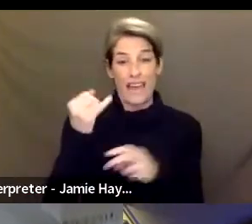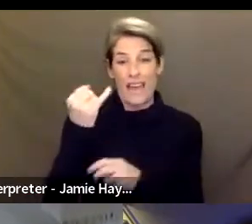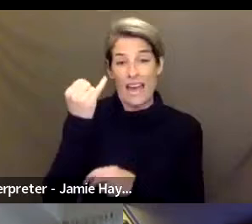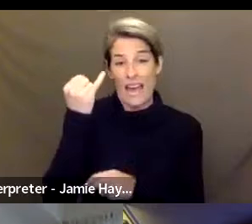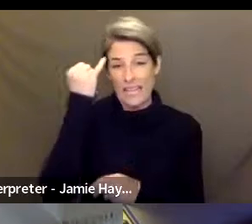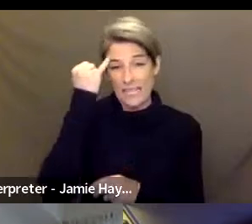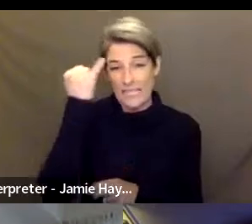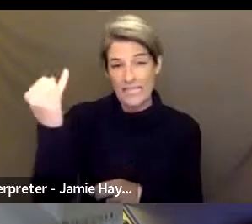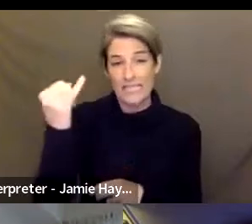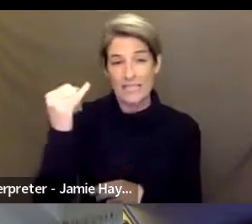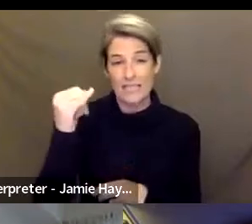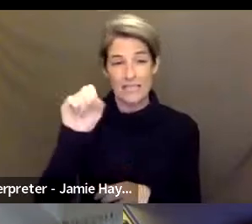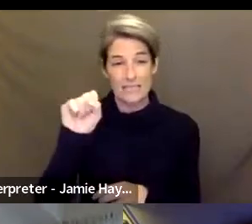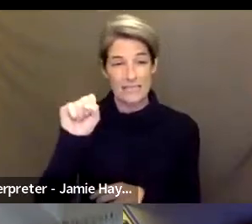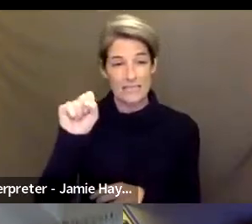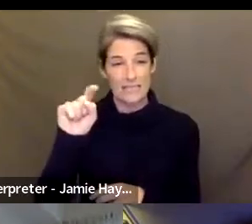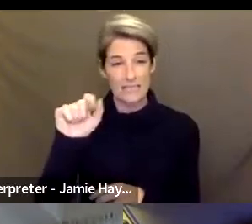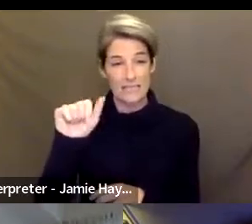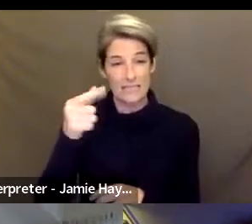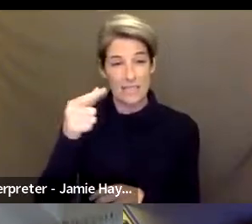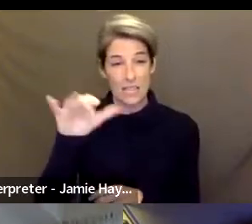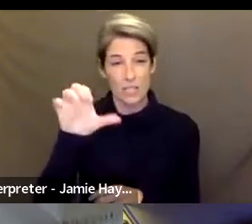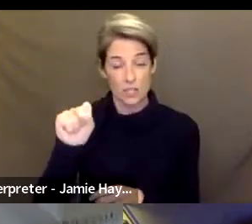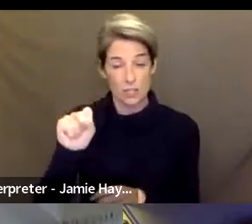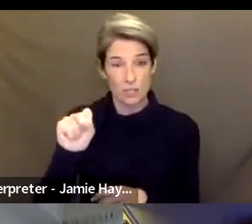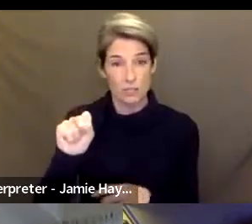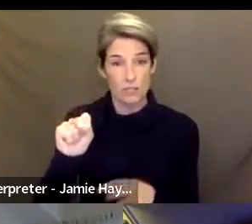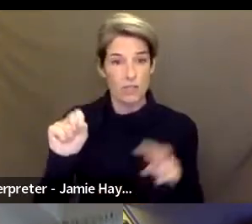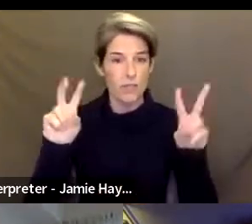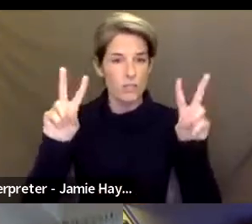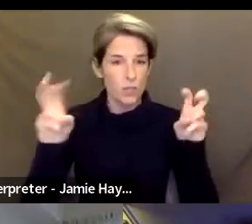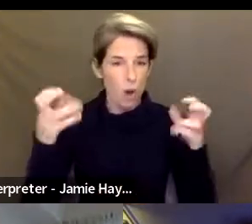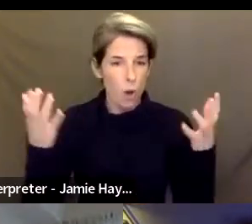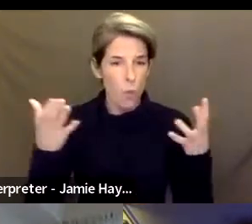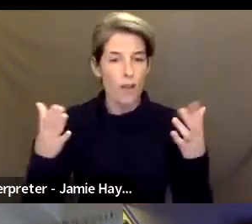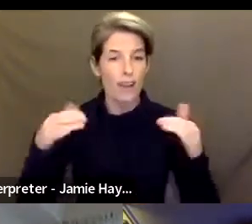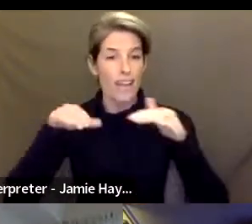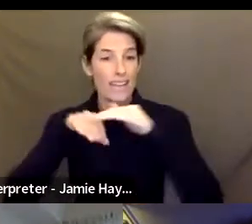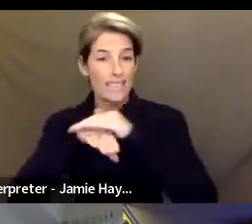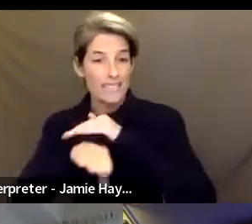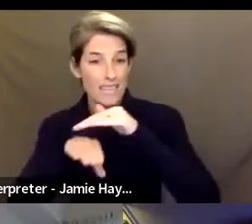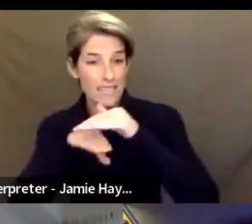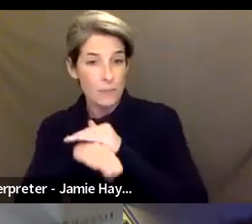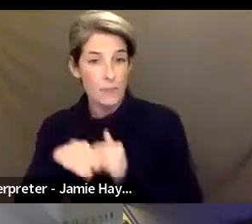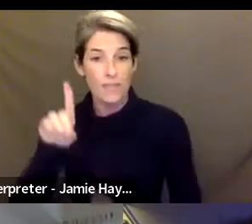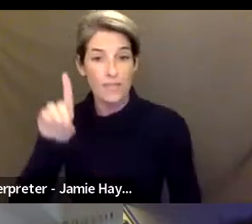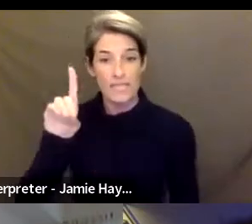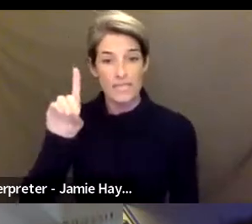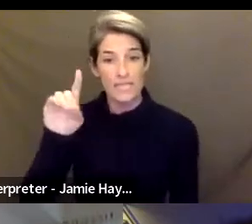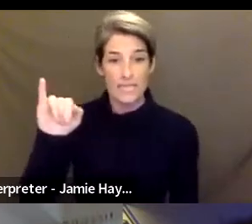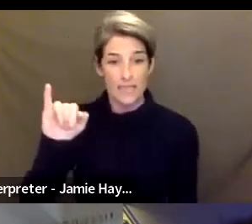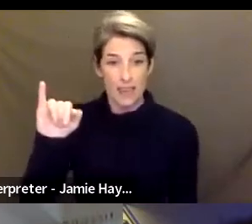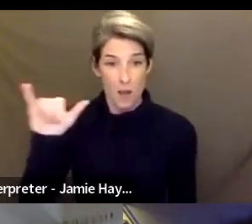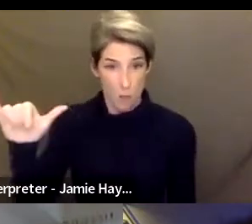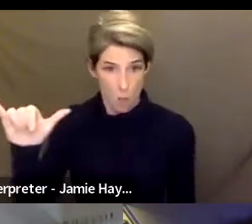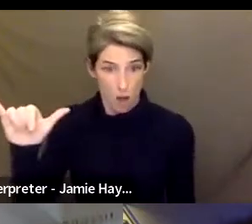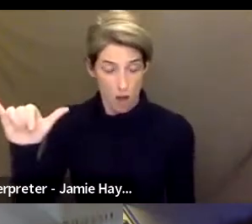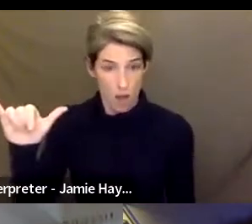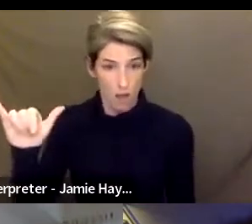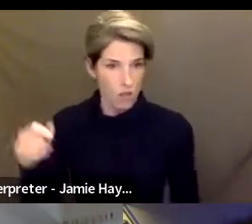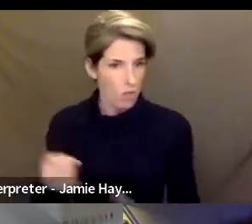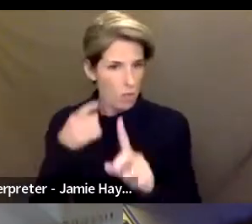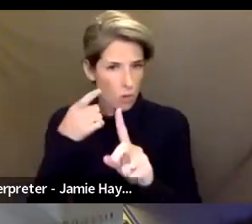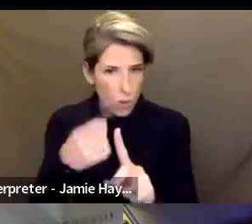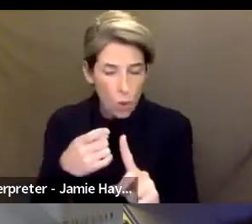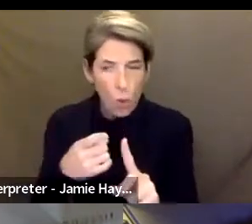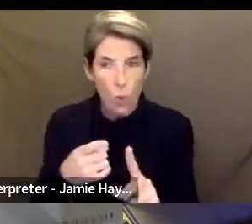DIY. That's like, great. What things can you do to make your theater more accessible for $50